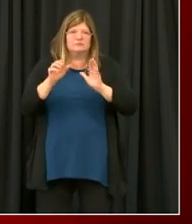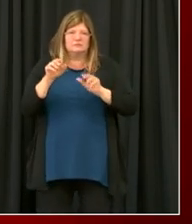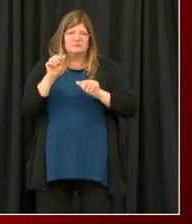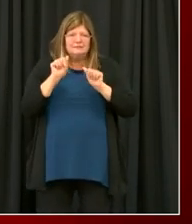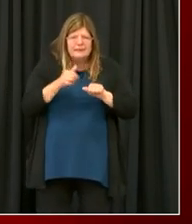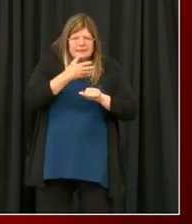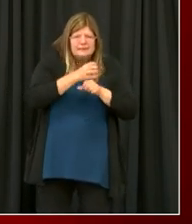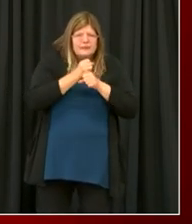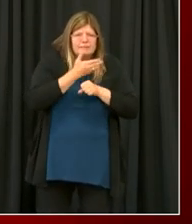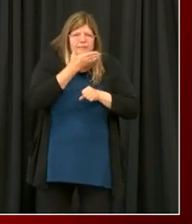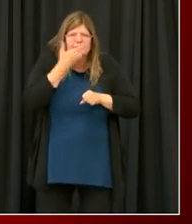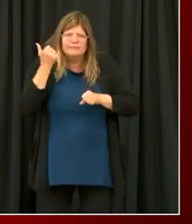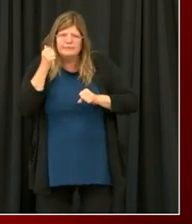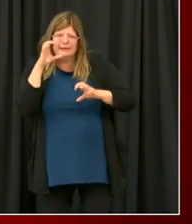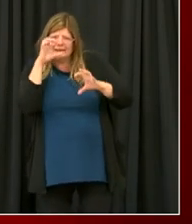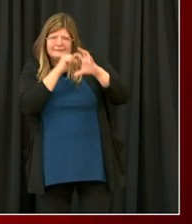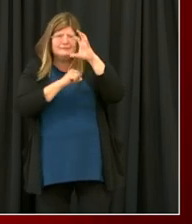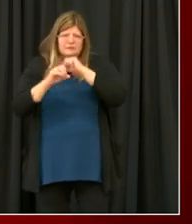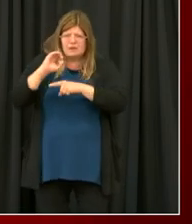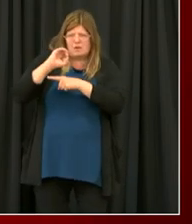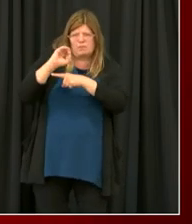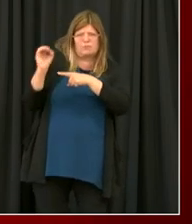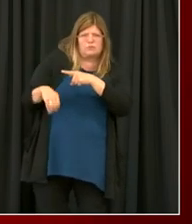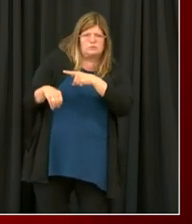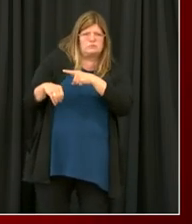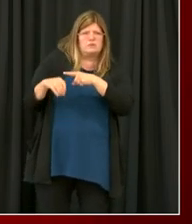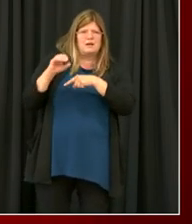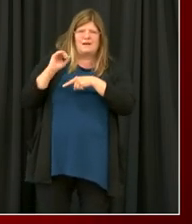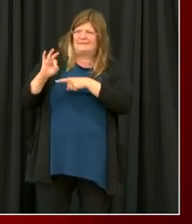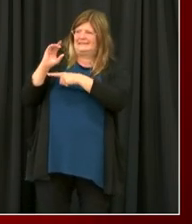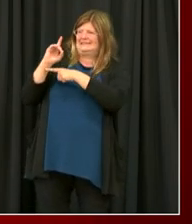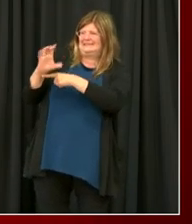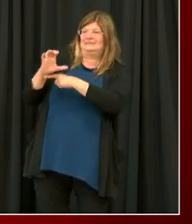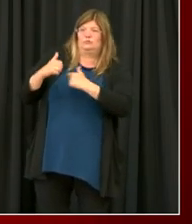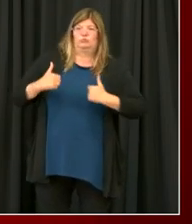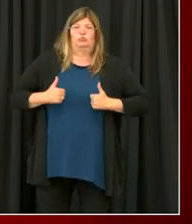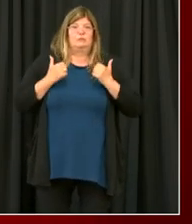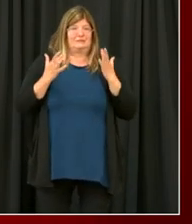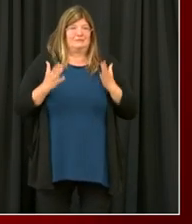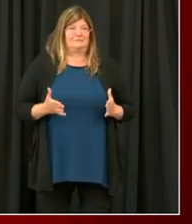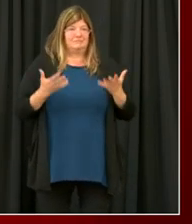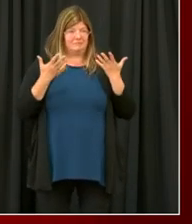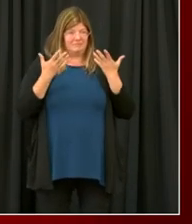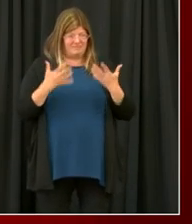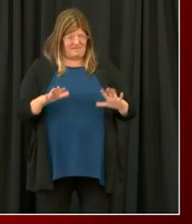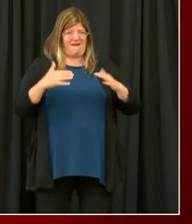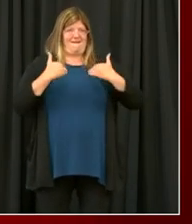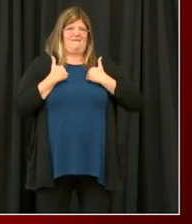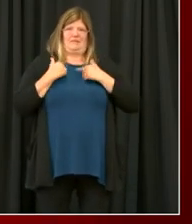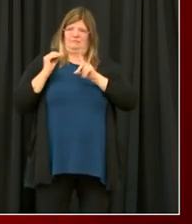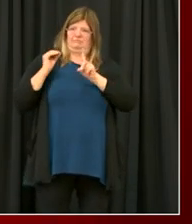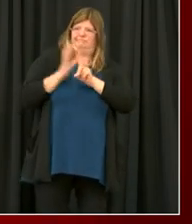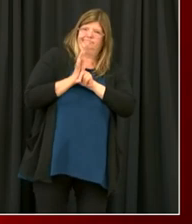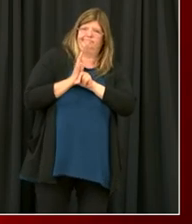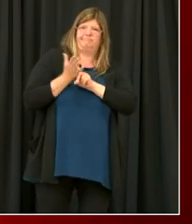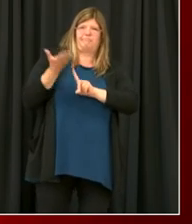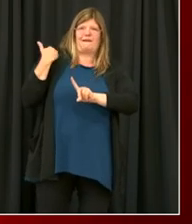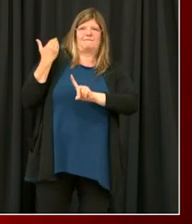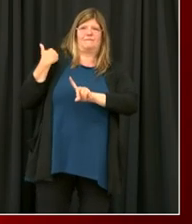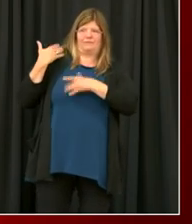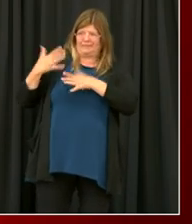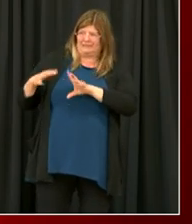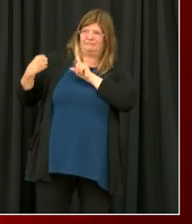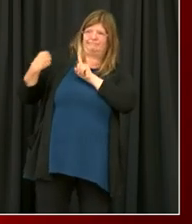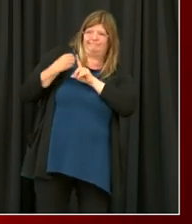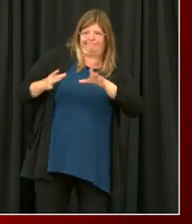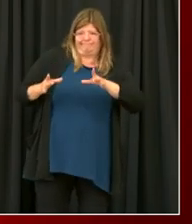estimate of the percent of district residents, a proportion of district residents who have been exposed. That notwithstanding, healthcare